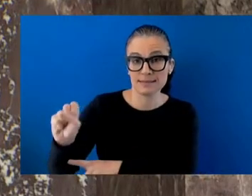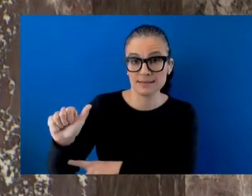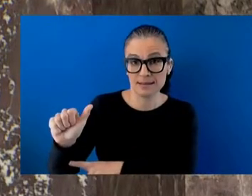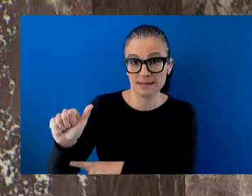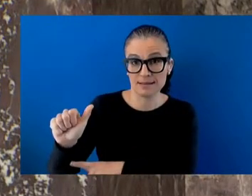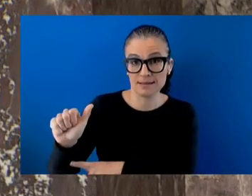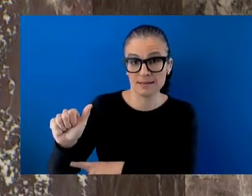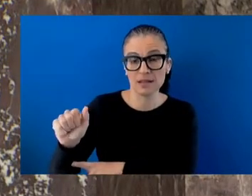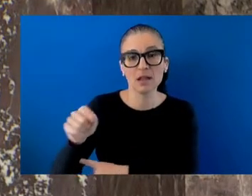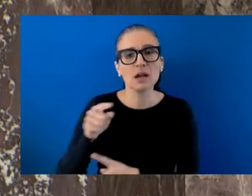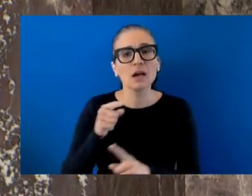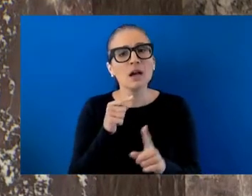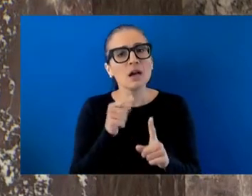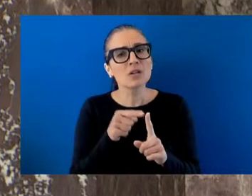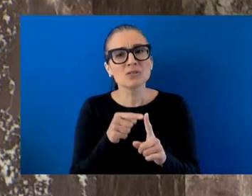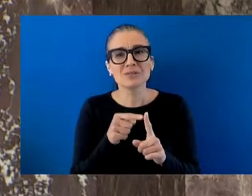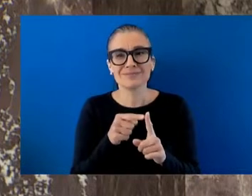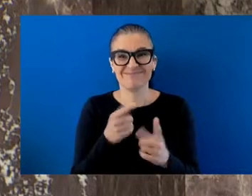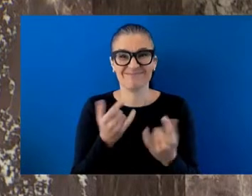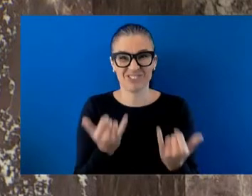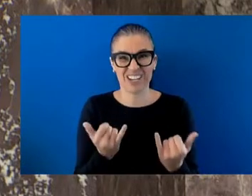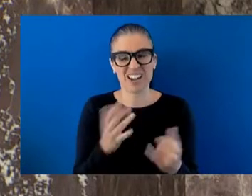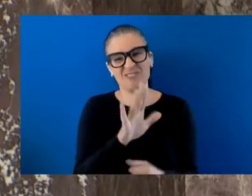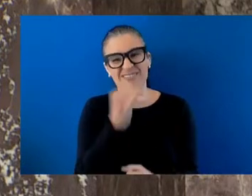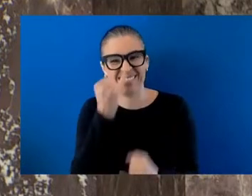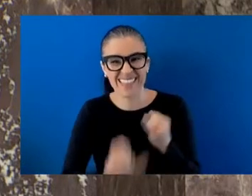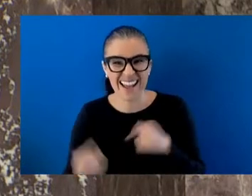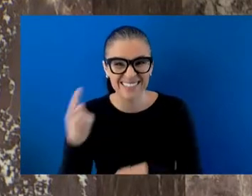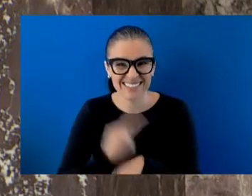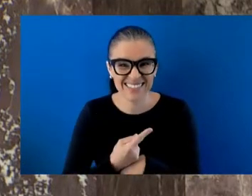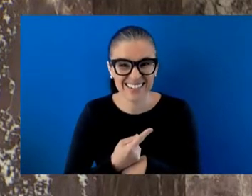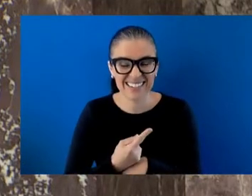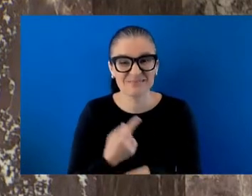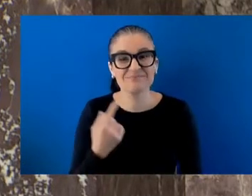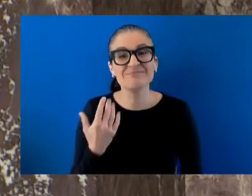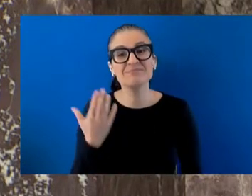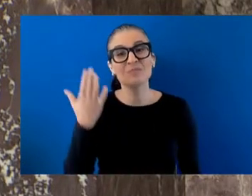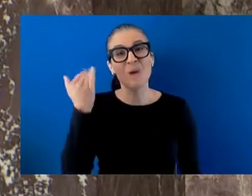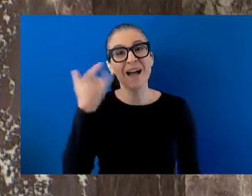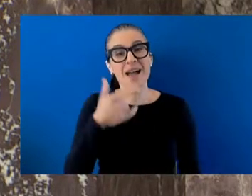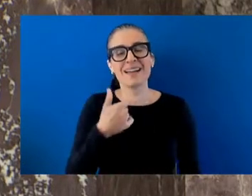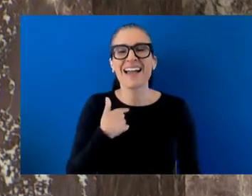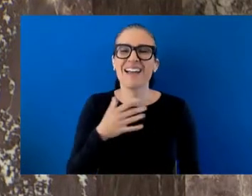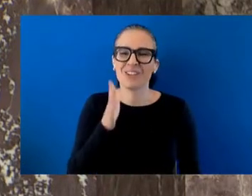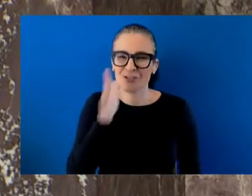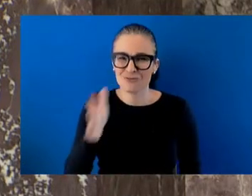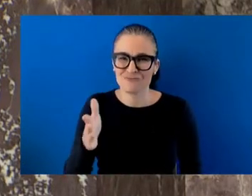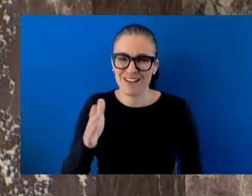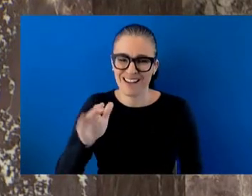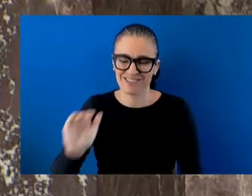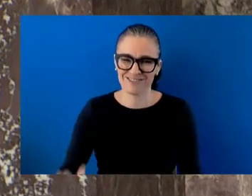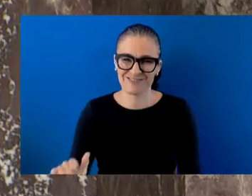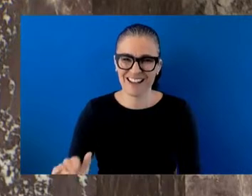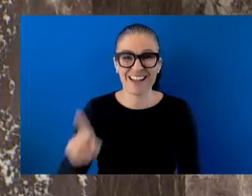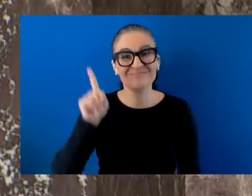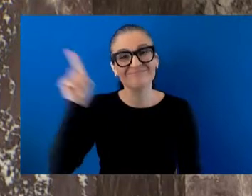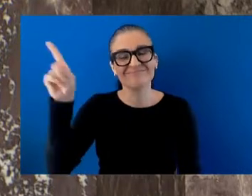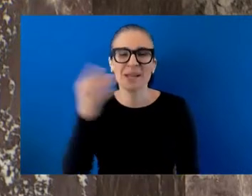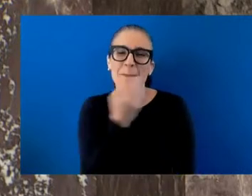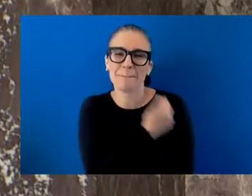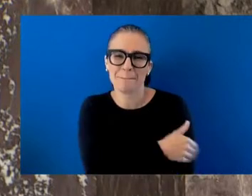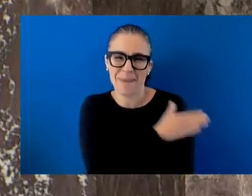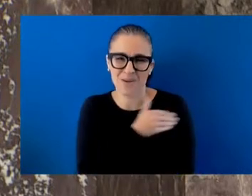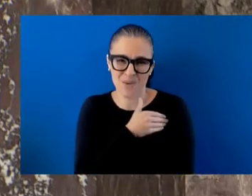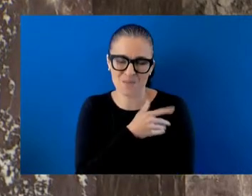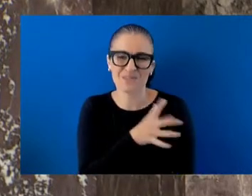lovely, beautiful grandchild in Manitoba. And she gets the opportunity now to move back to Manitoba to be closer to